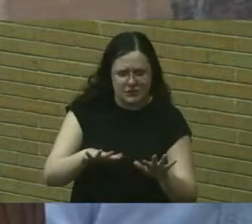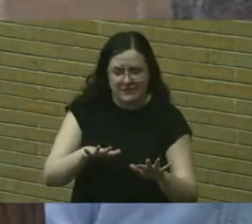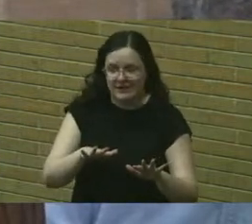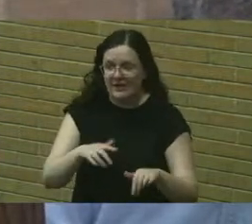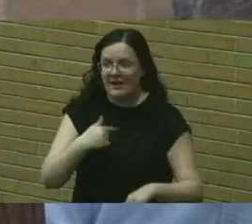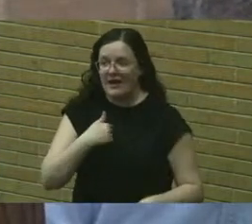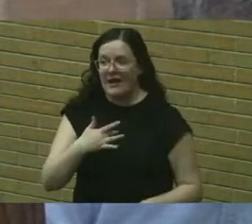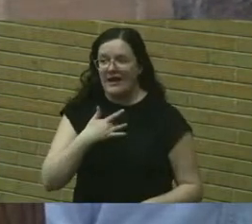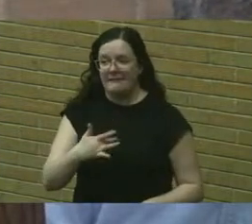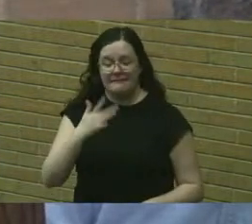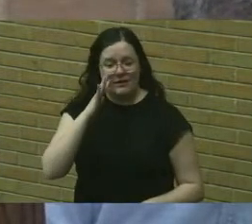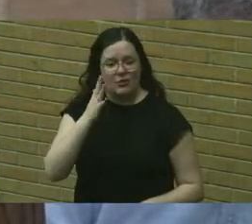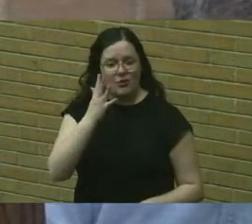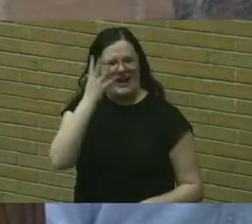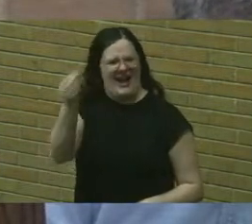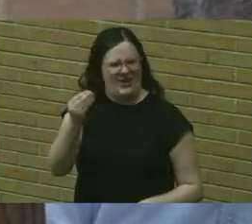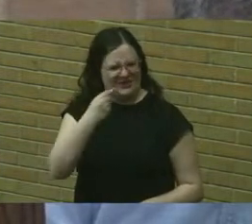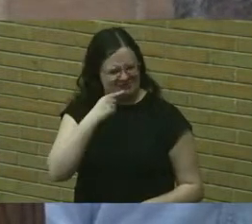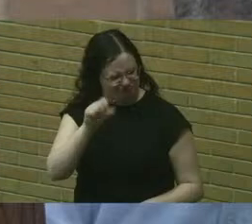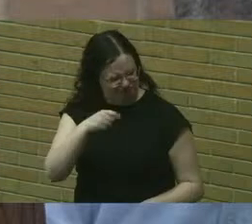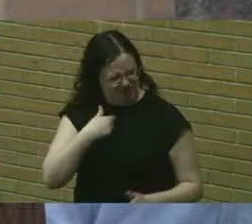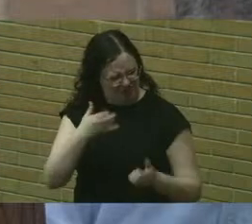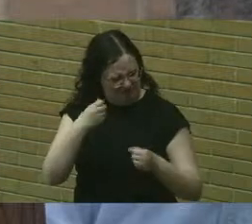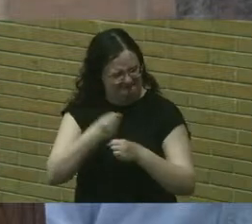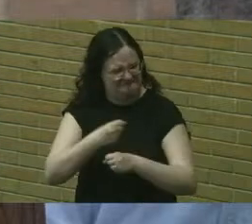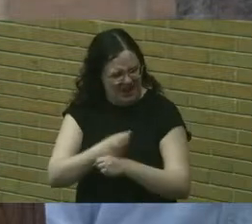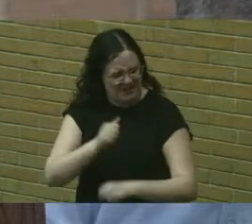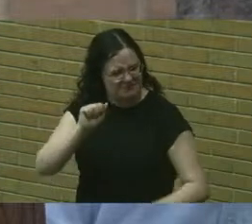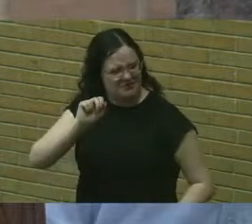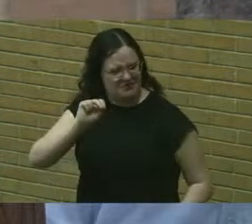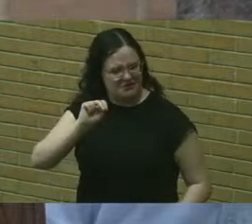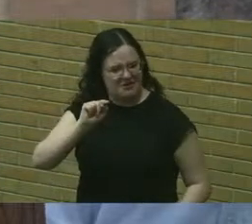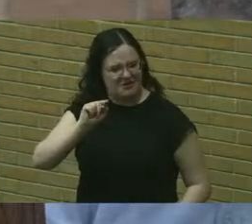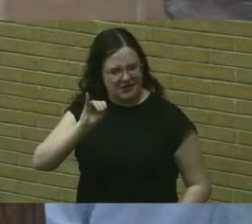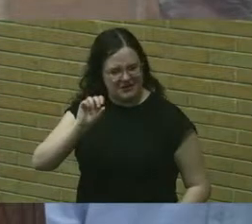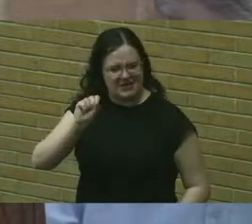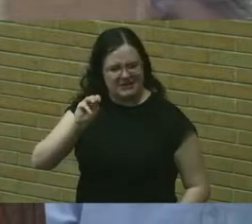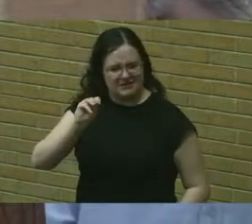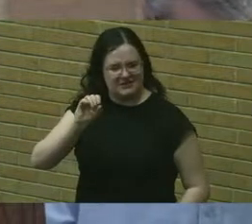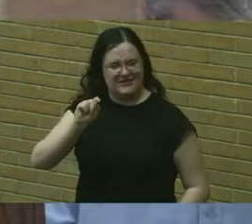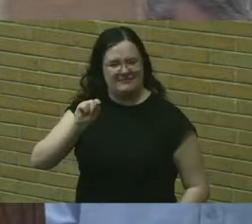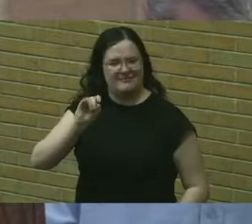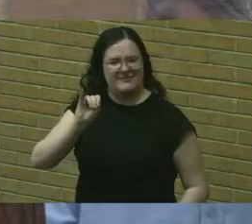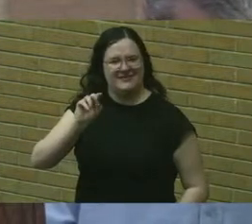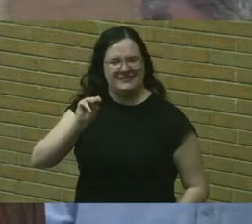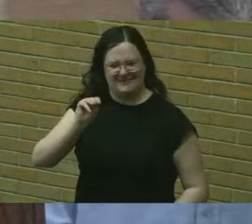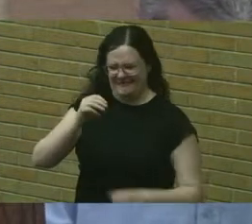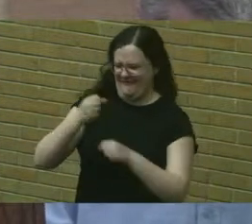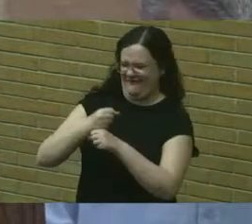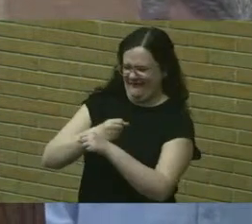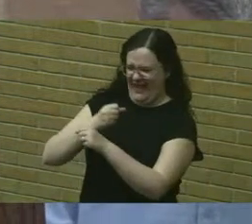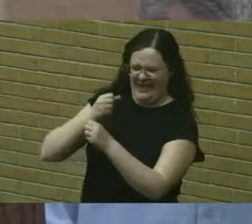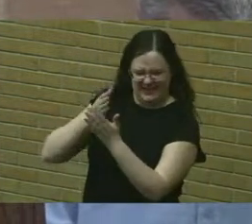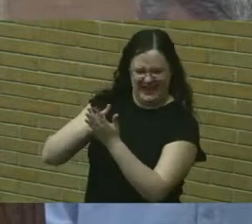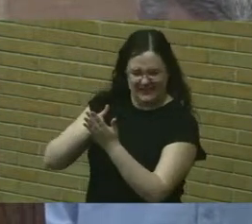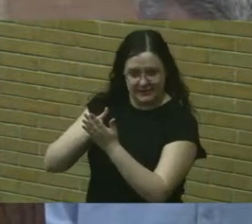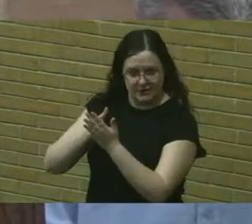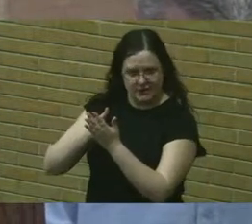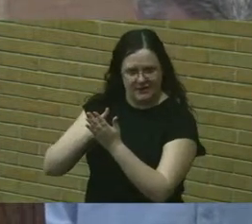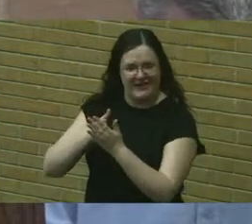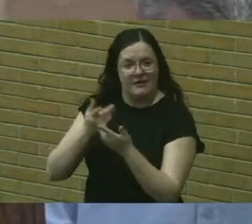to fight anti-Semitism. And after October 7, I've realized that fighting